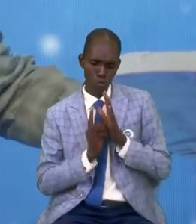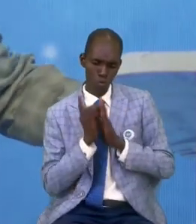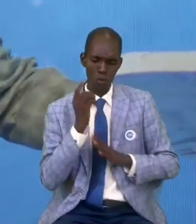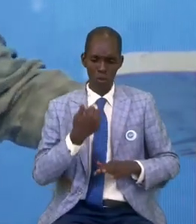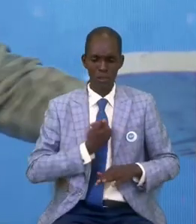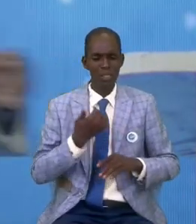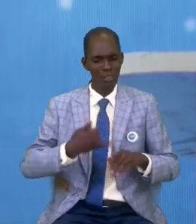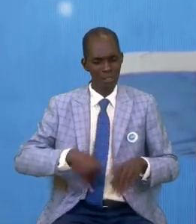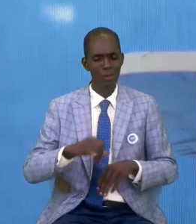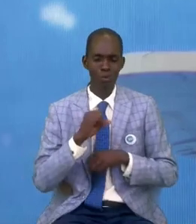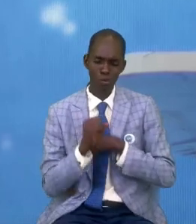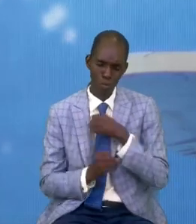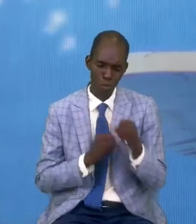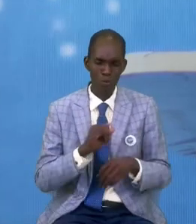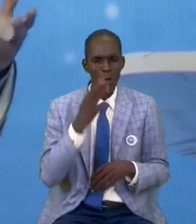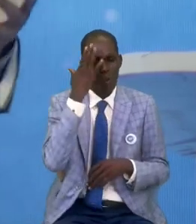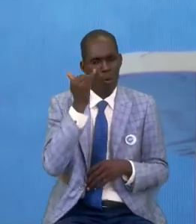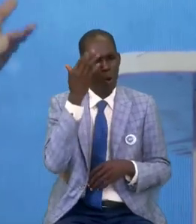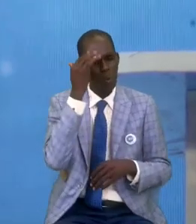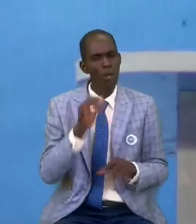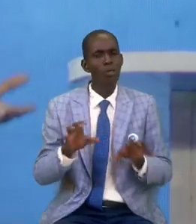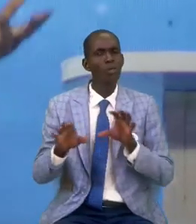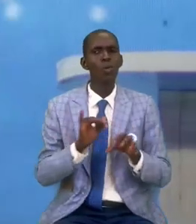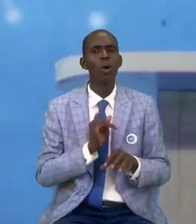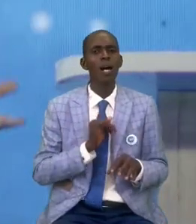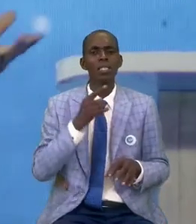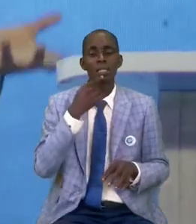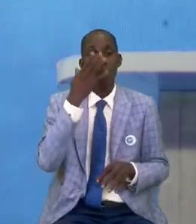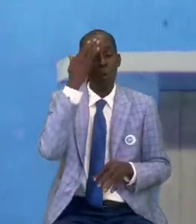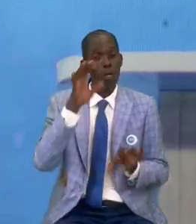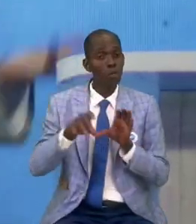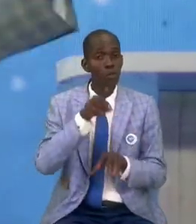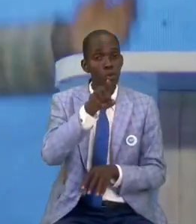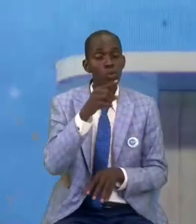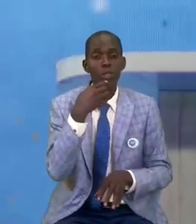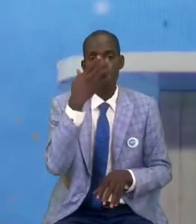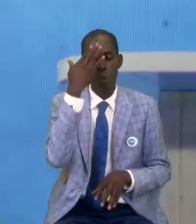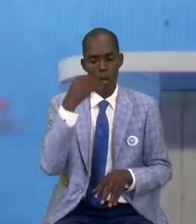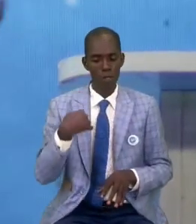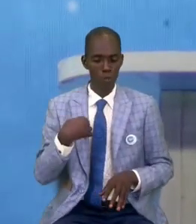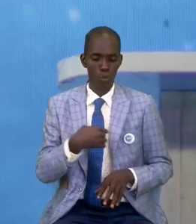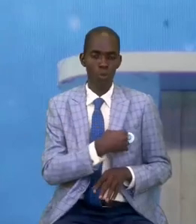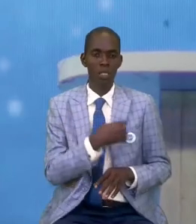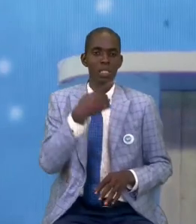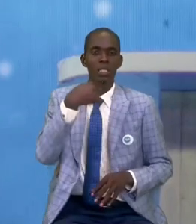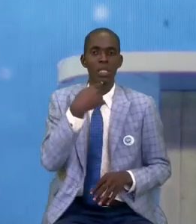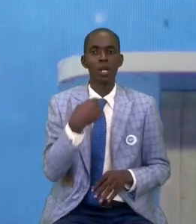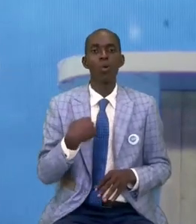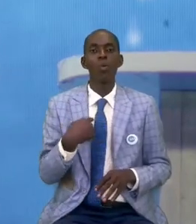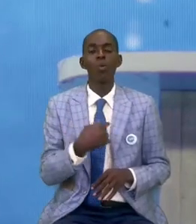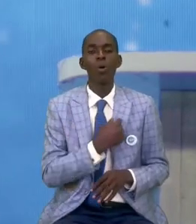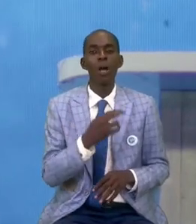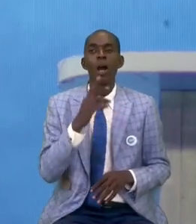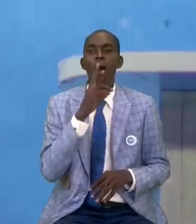you say, why do we say that we are having woeful situation on our